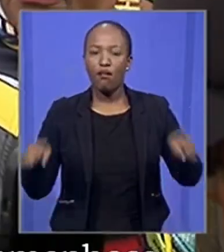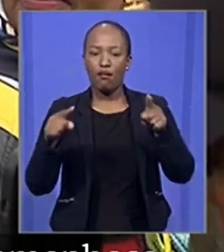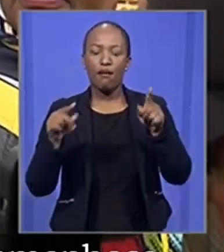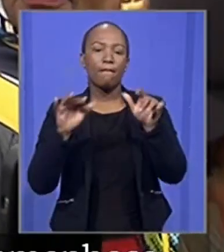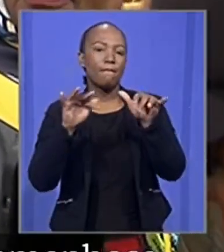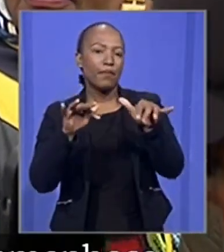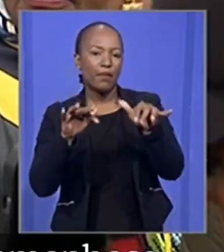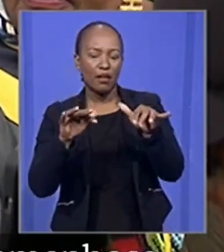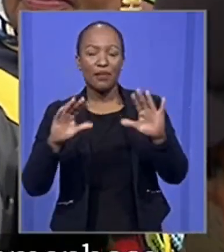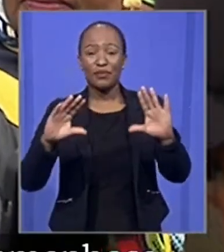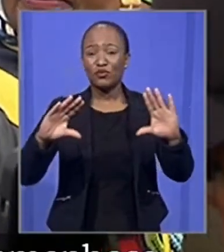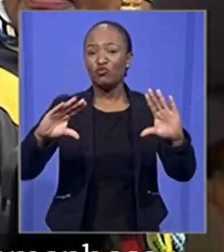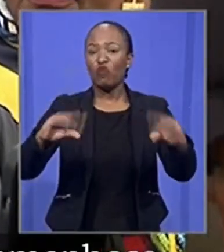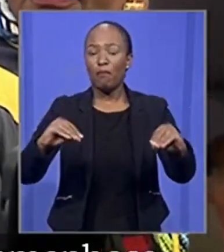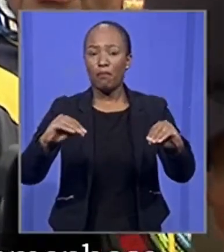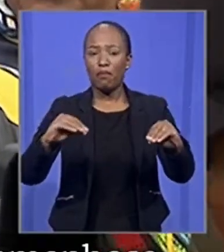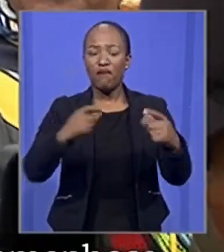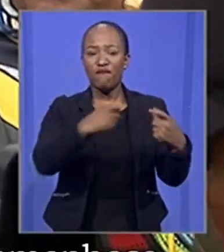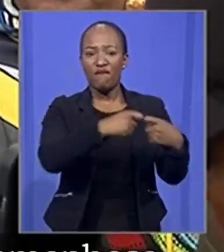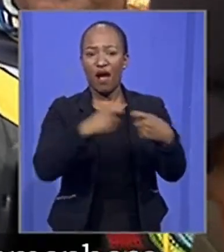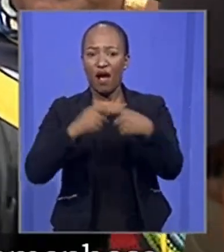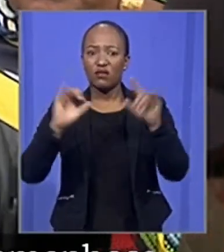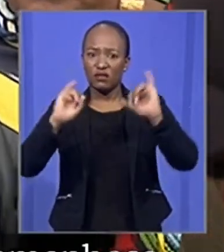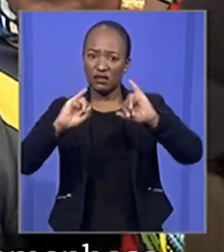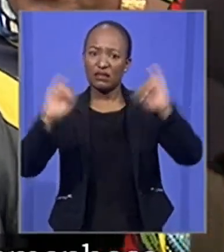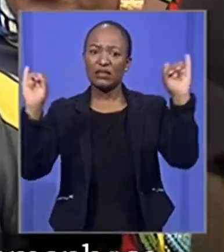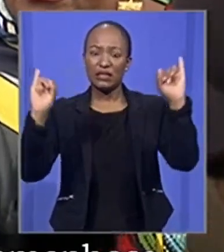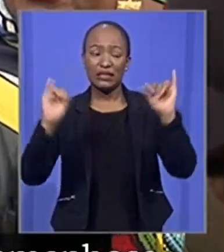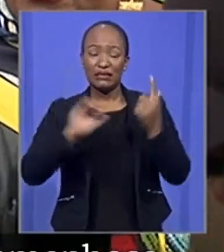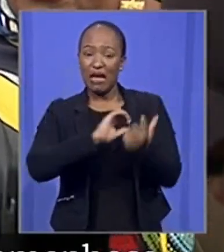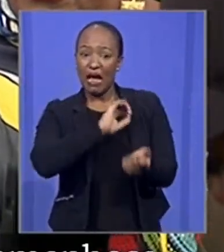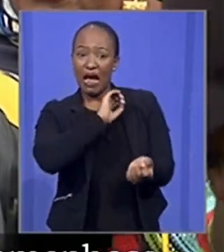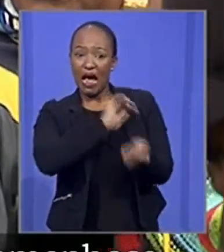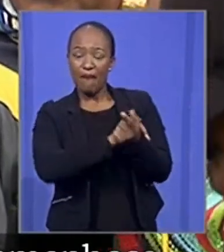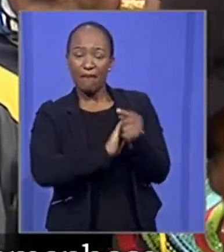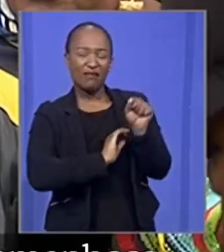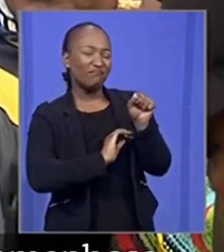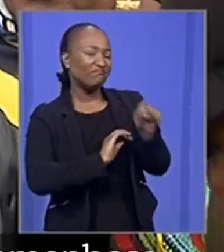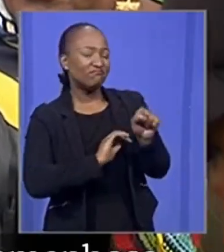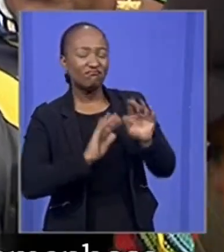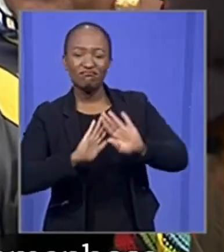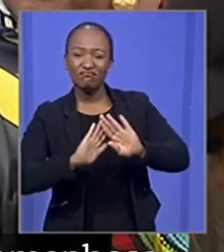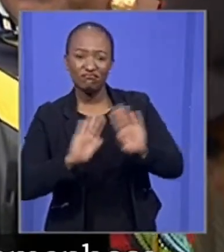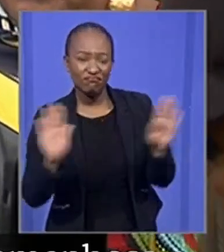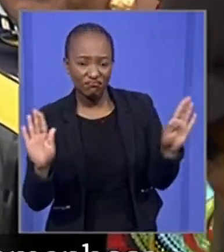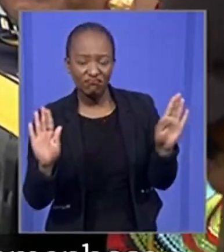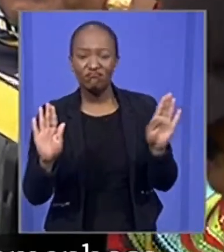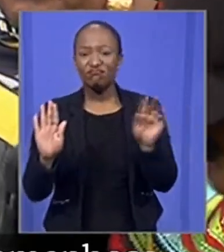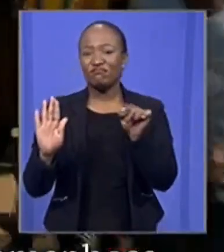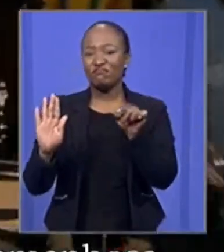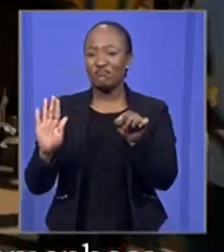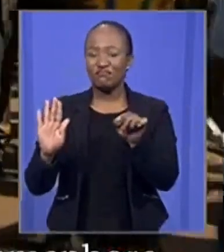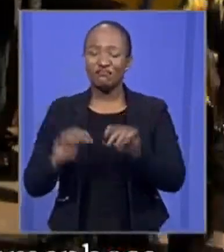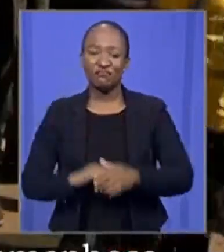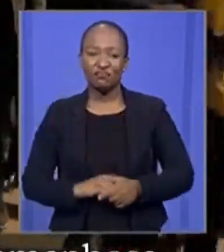desist from escalating this type of violence. It should not happen. We should not lose lives